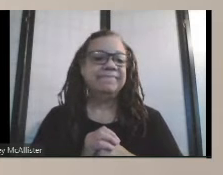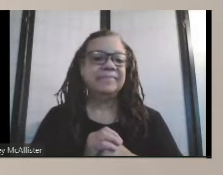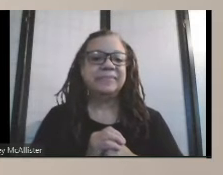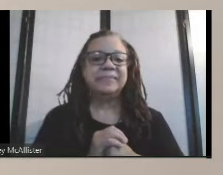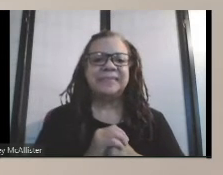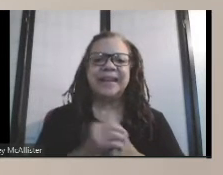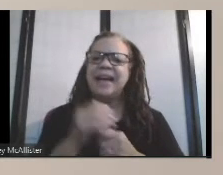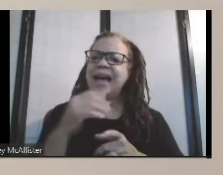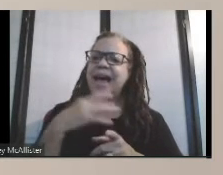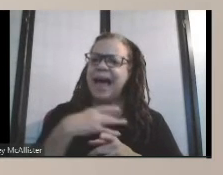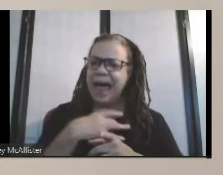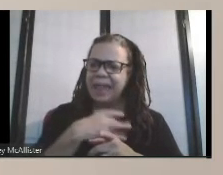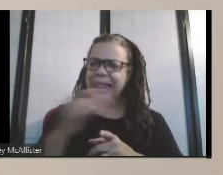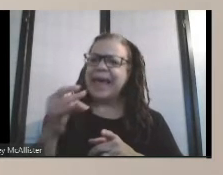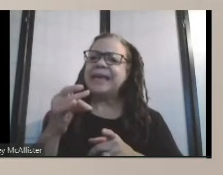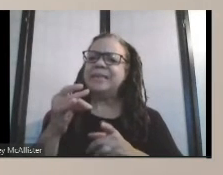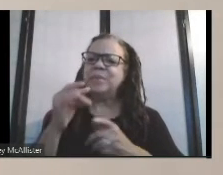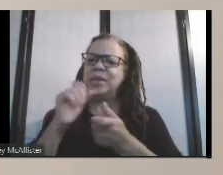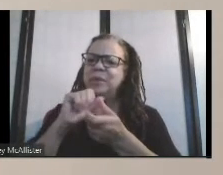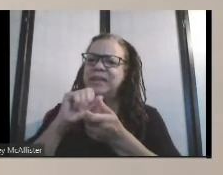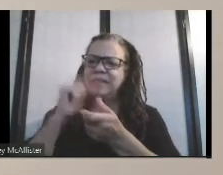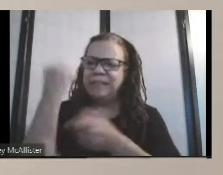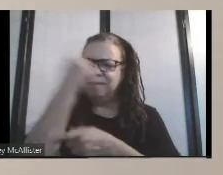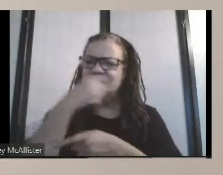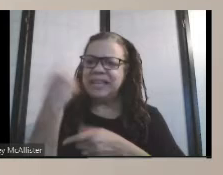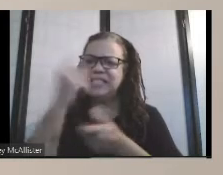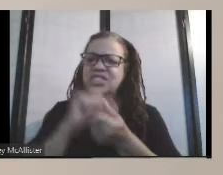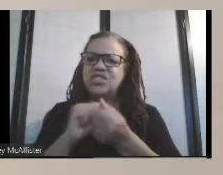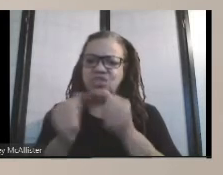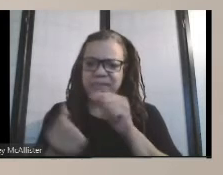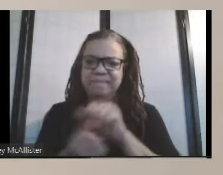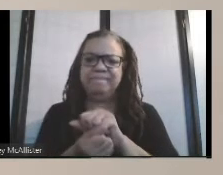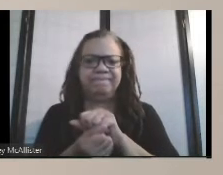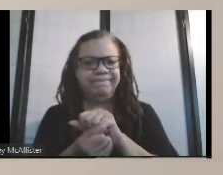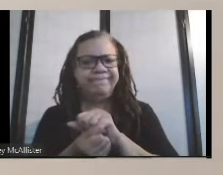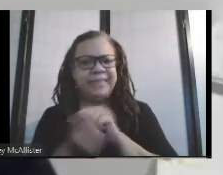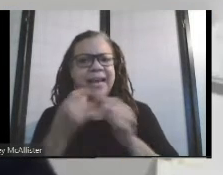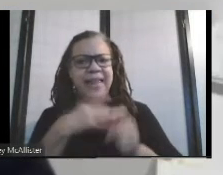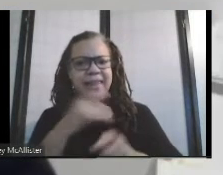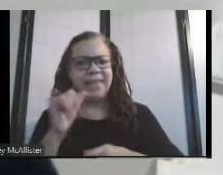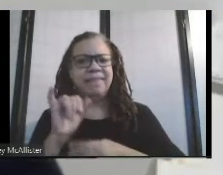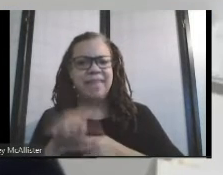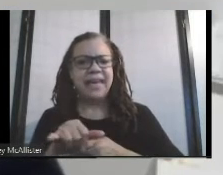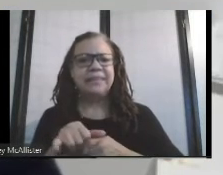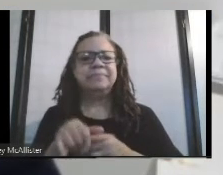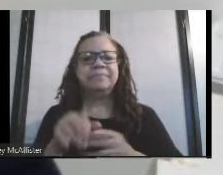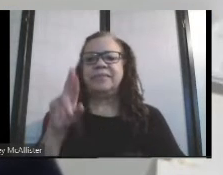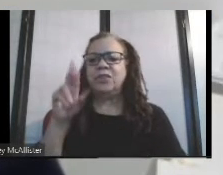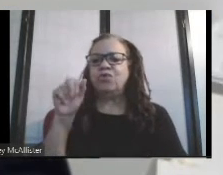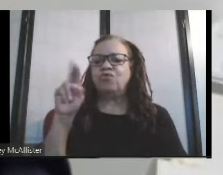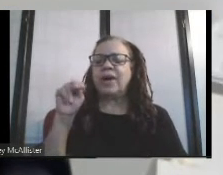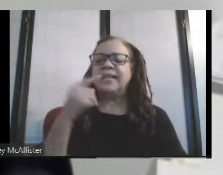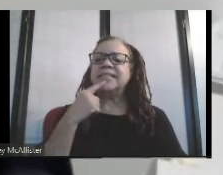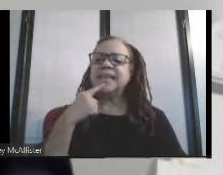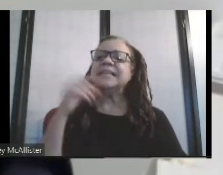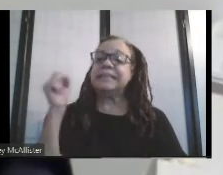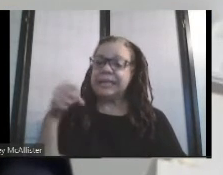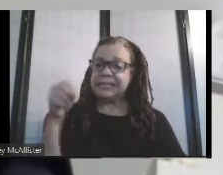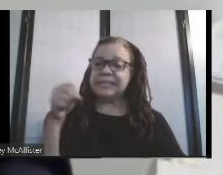That was really cute, especially the way the face is transformed. yeah, I mean, it's